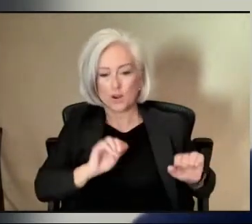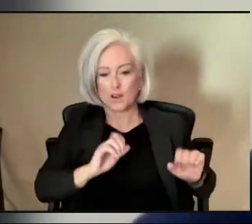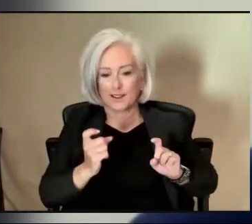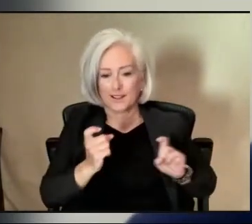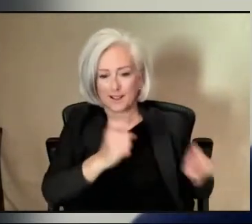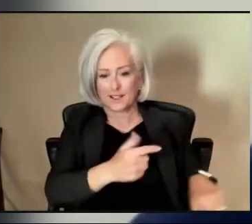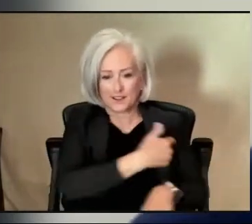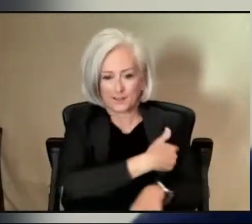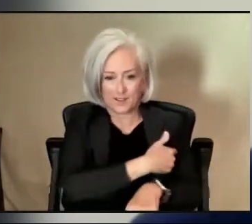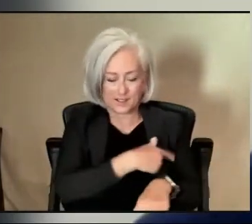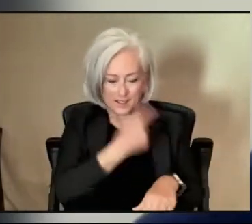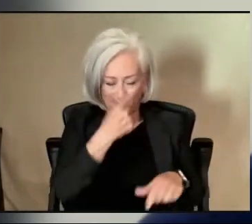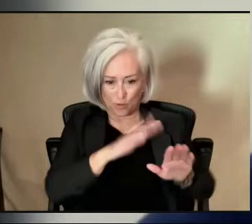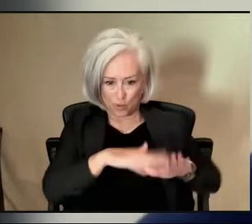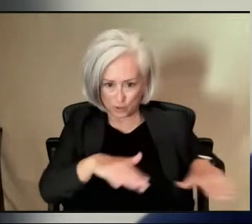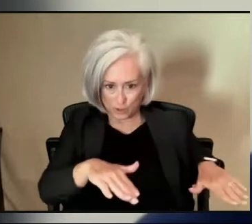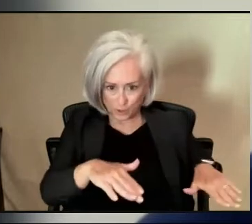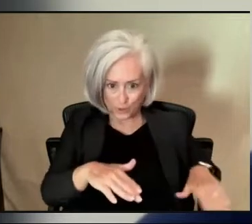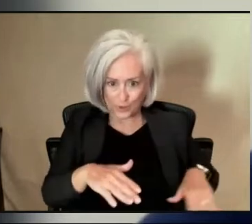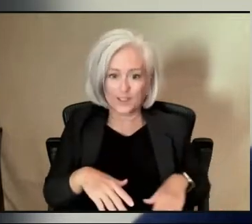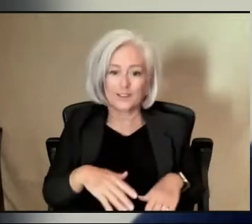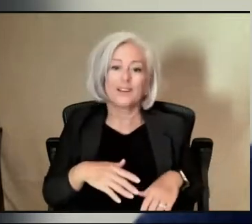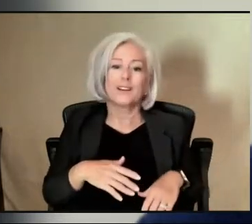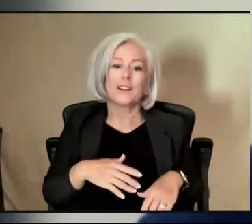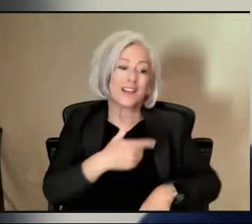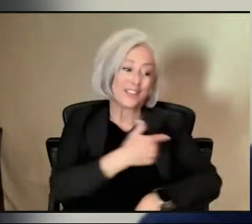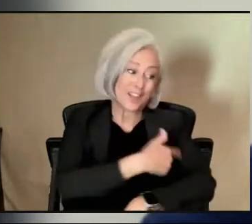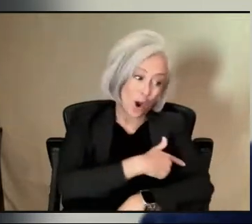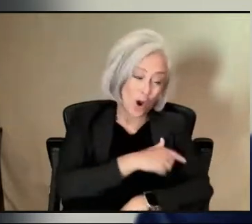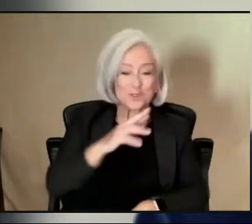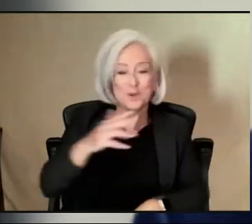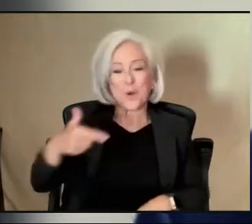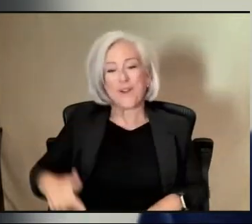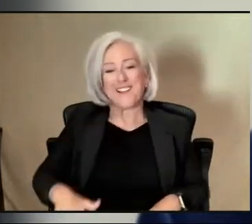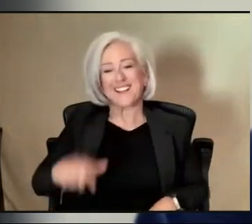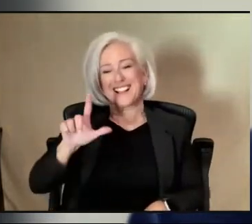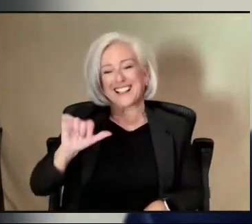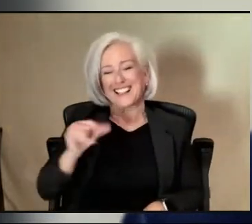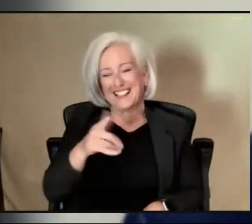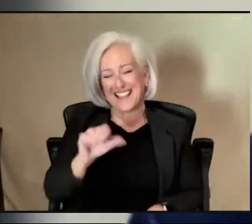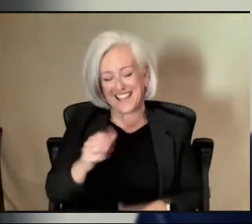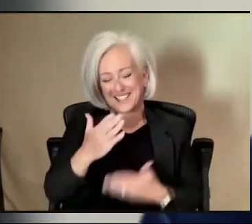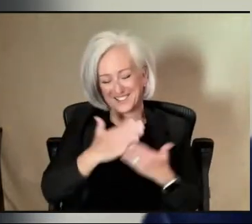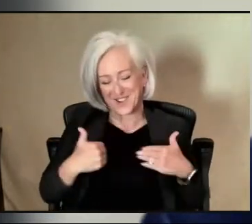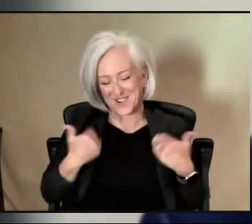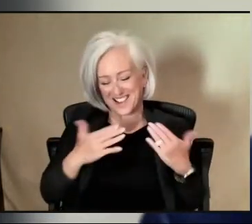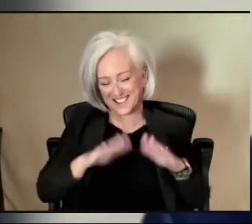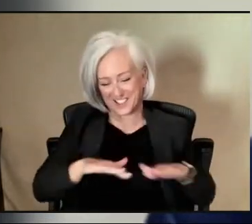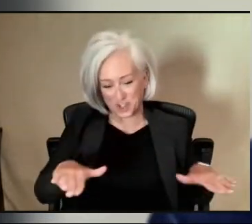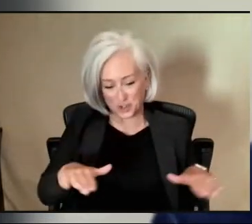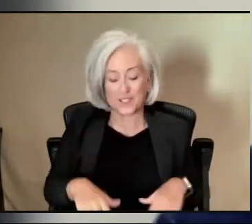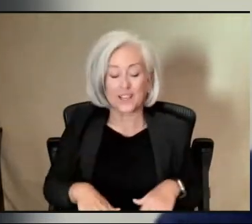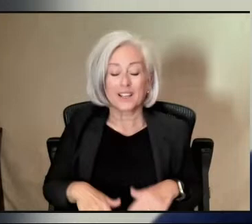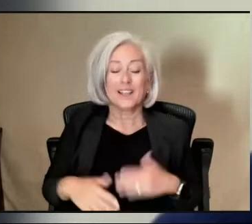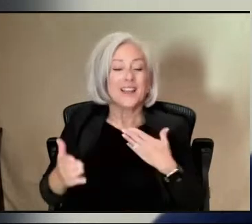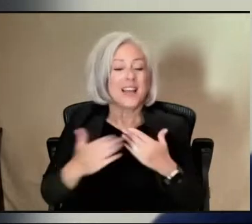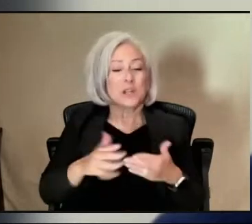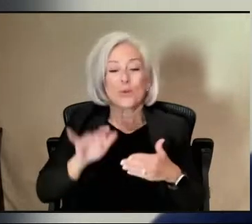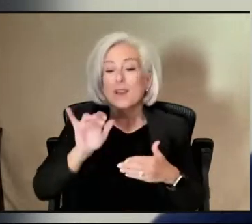arms or legs, in the case of some young children. And so that process was, it